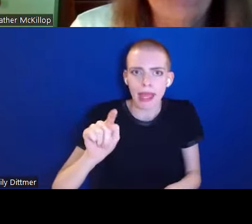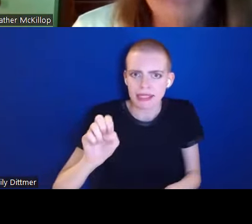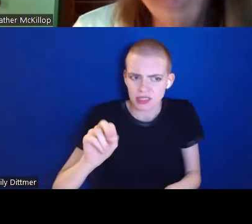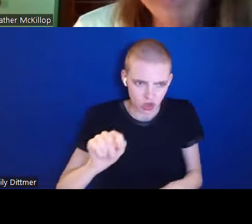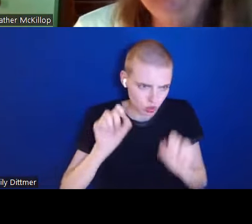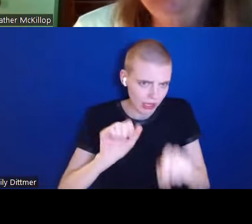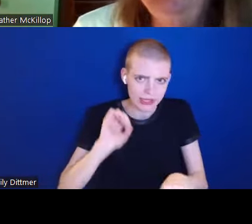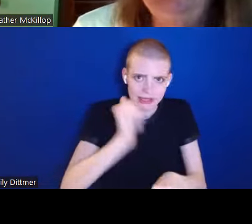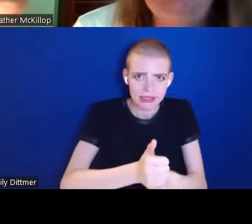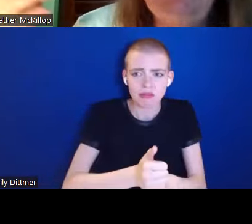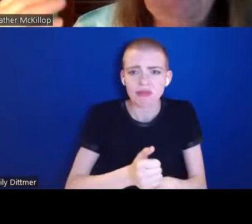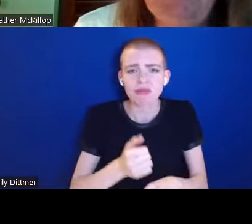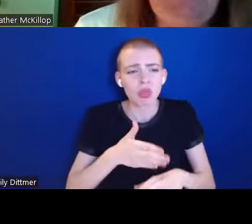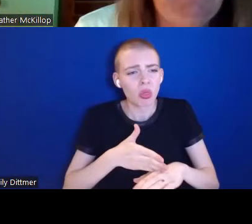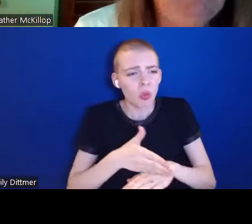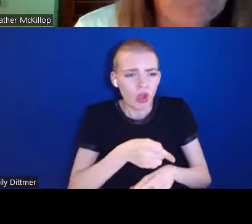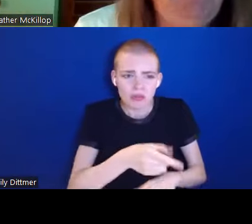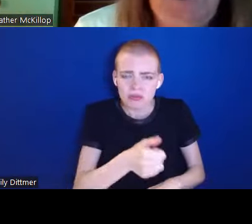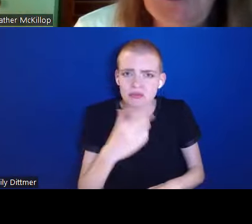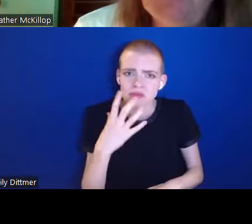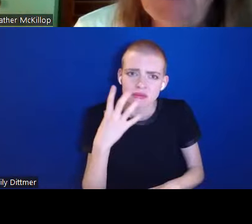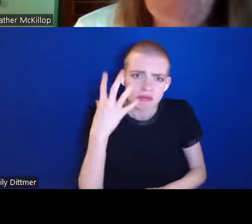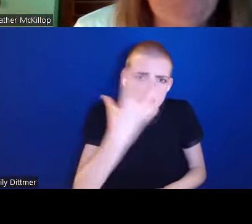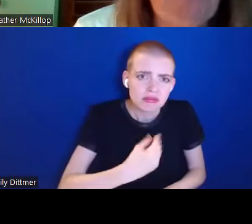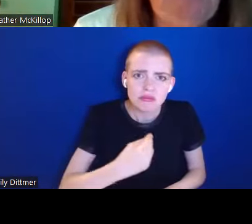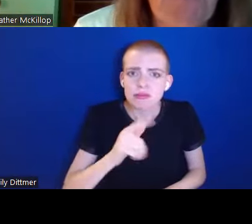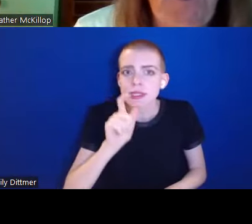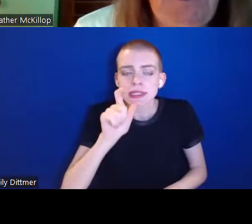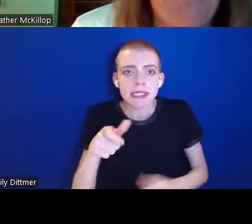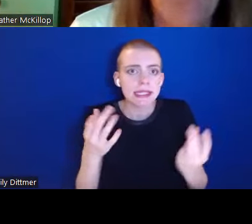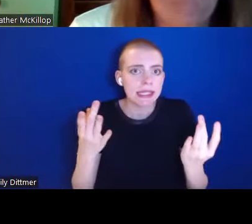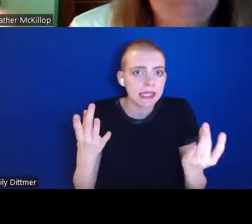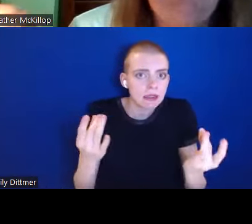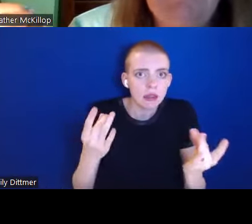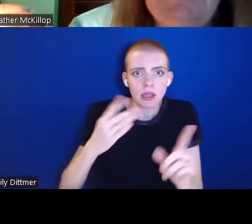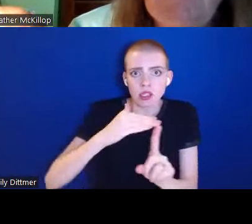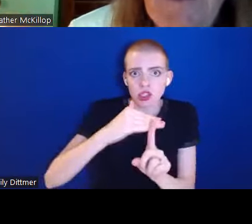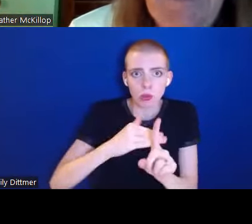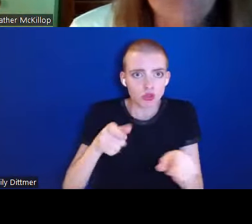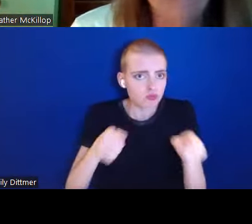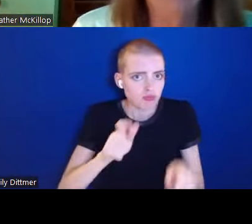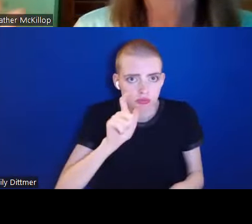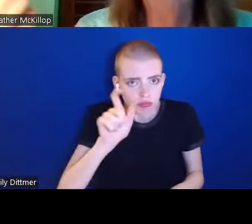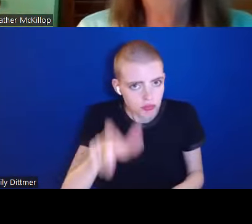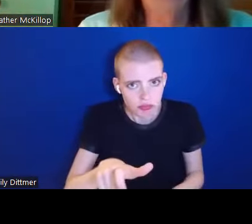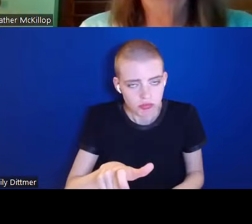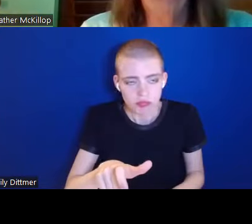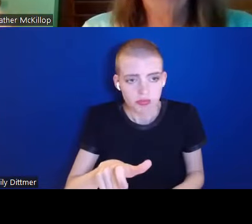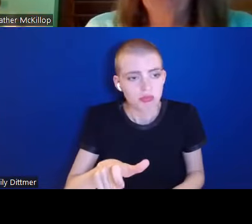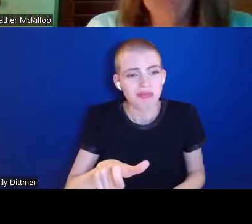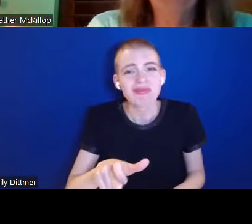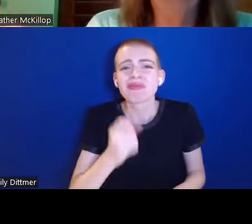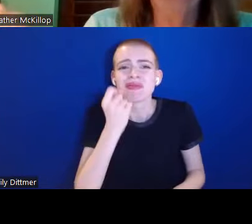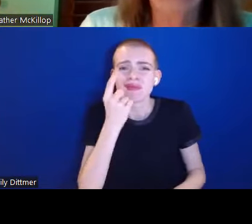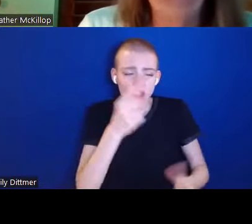is beautiful and it doesn't need humidity or temperature control, but whatever was going on,